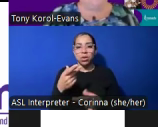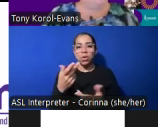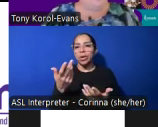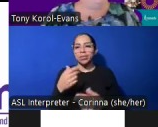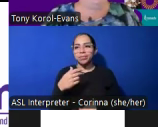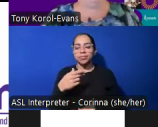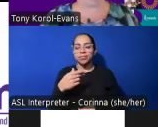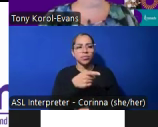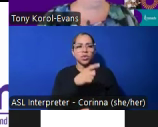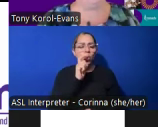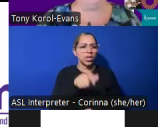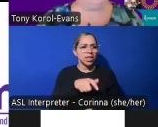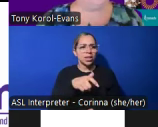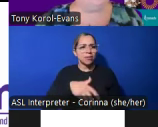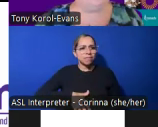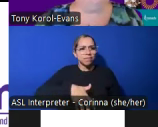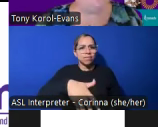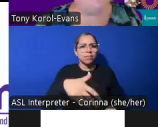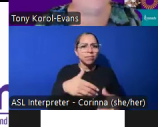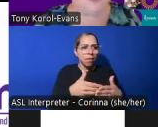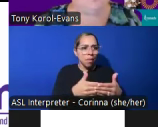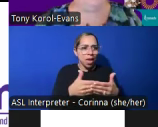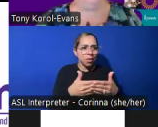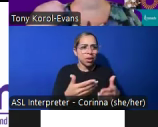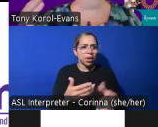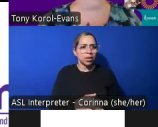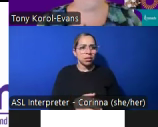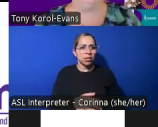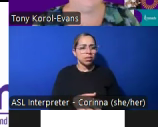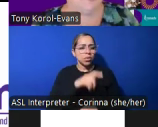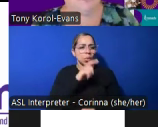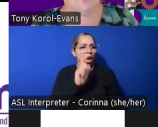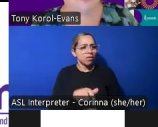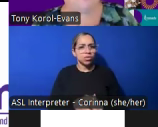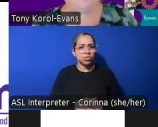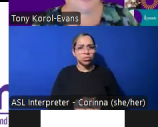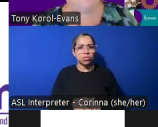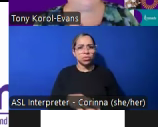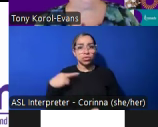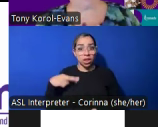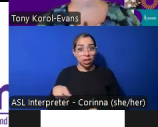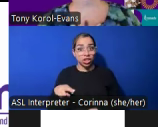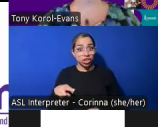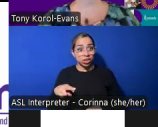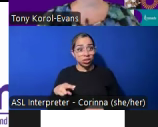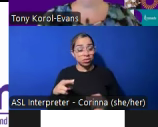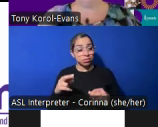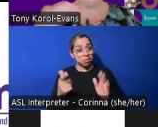carry this baby. There's nothing that says that you have to. Your religion doesn't ban this.